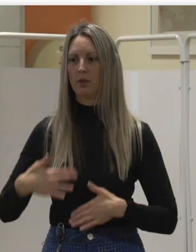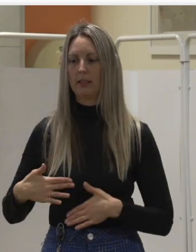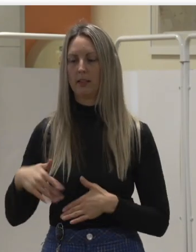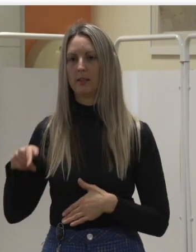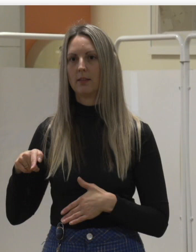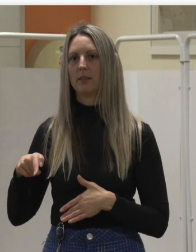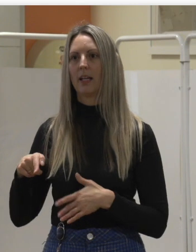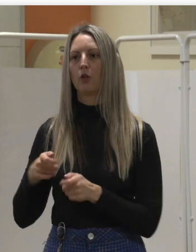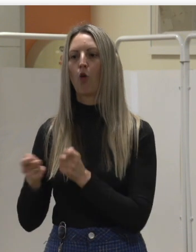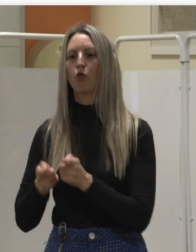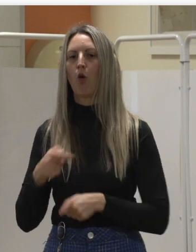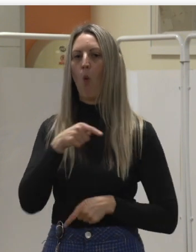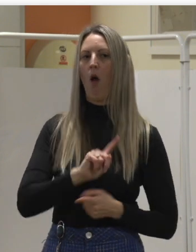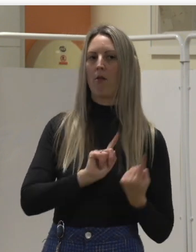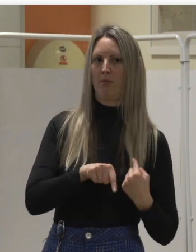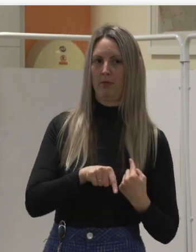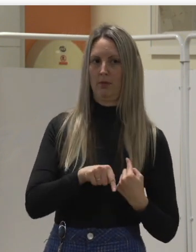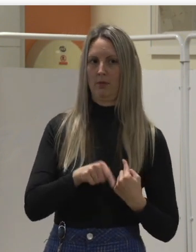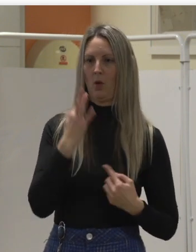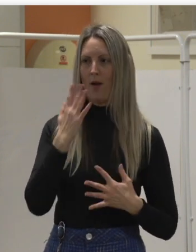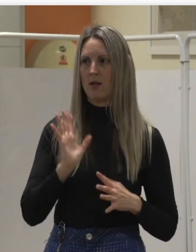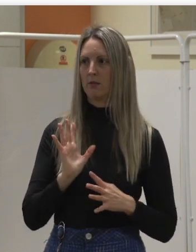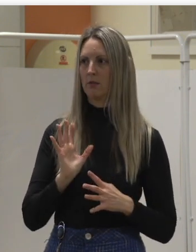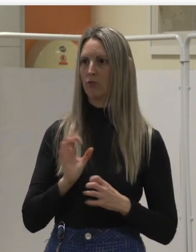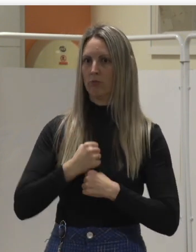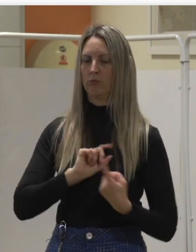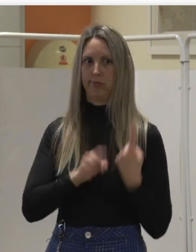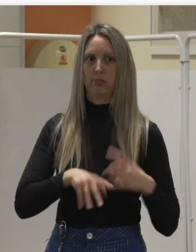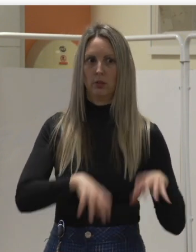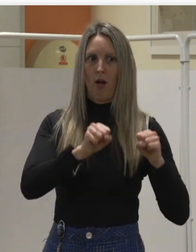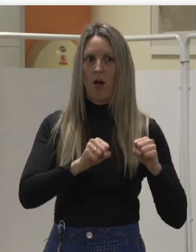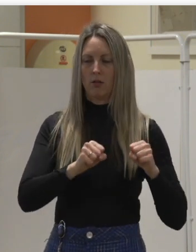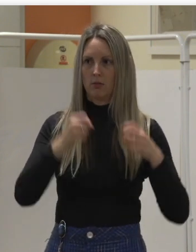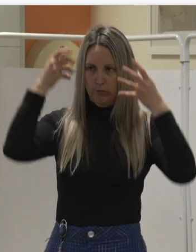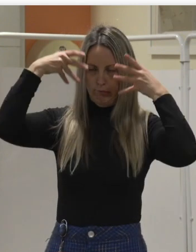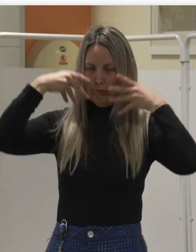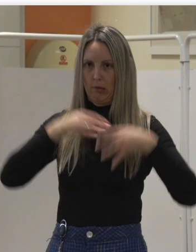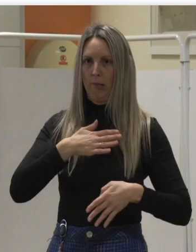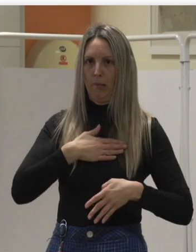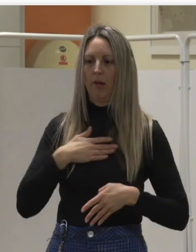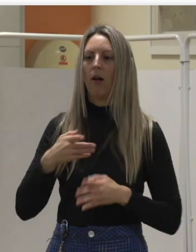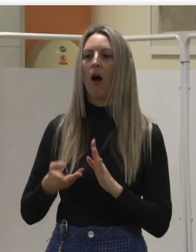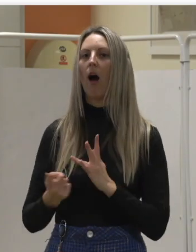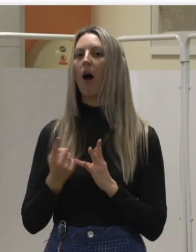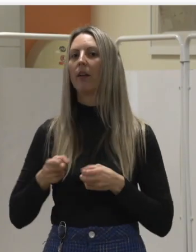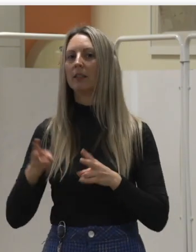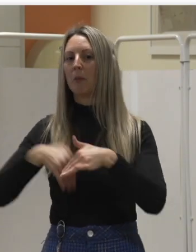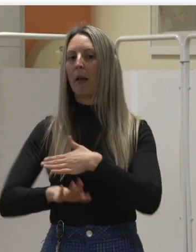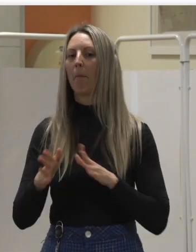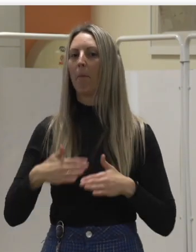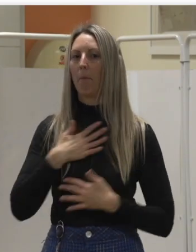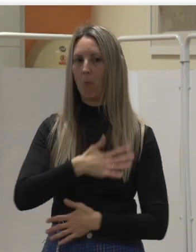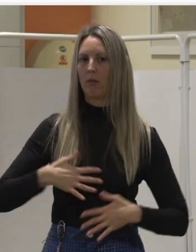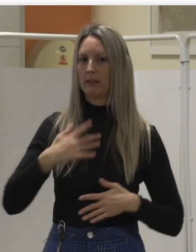under control when that stress reaction or the fear is taken away. So we have that mechanism in our